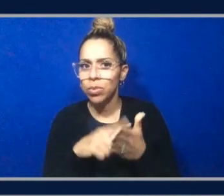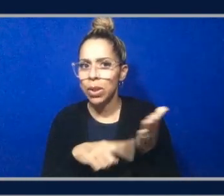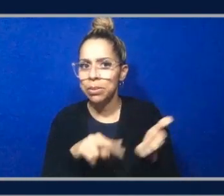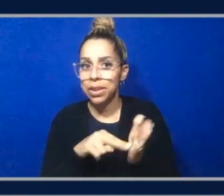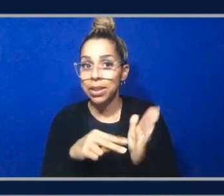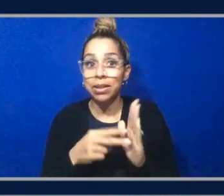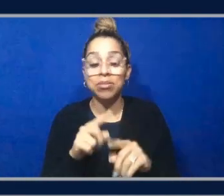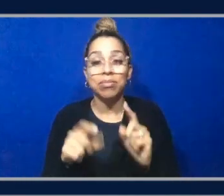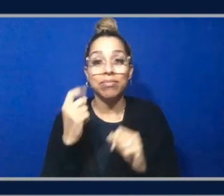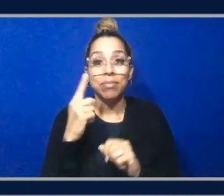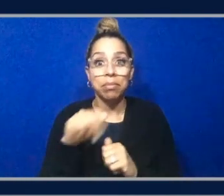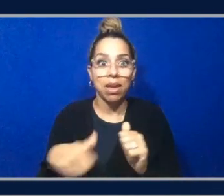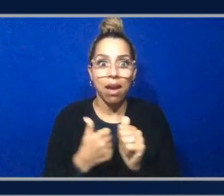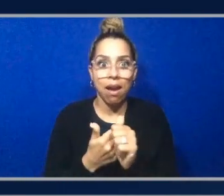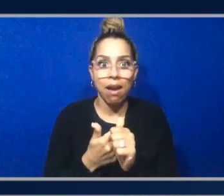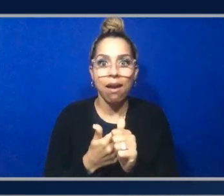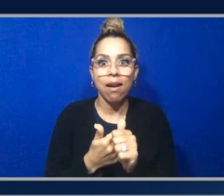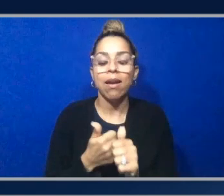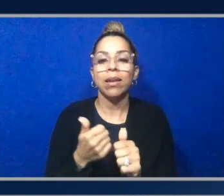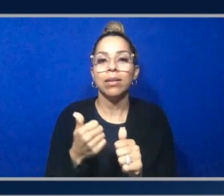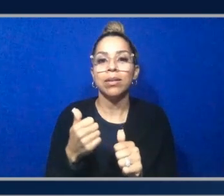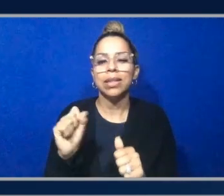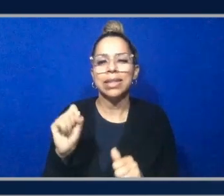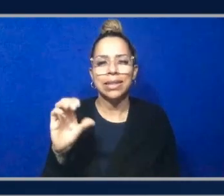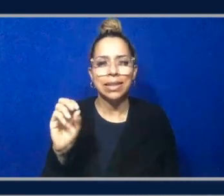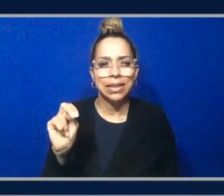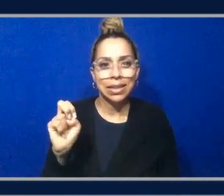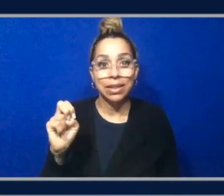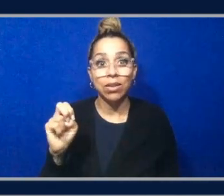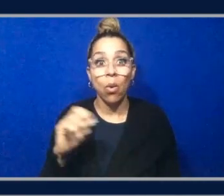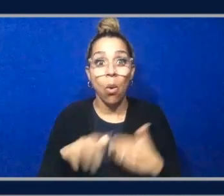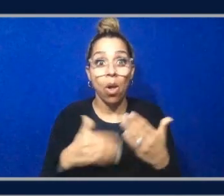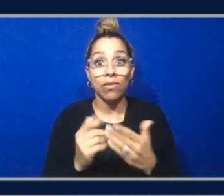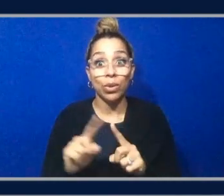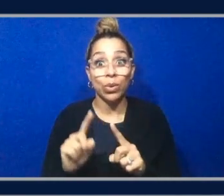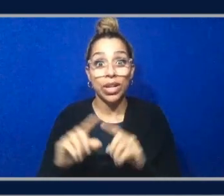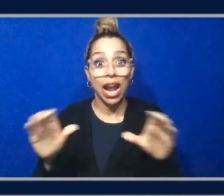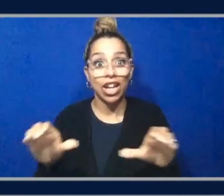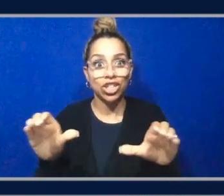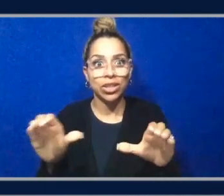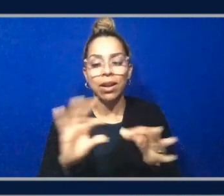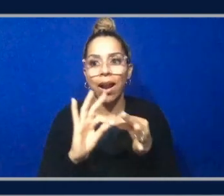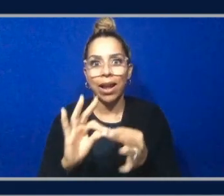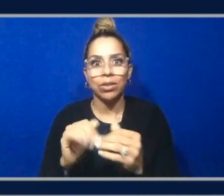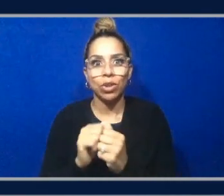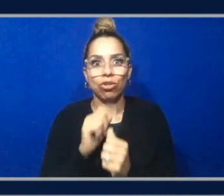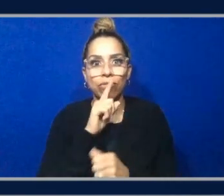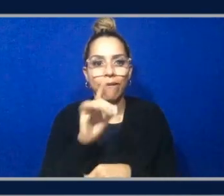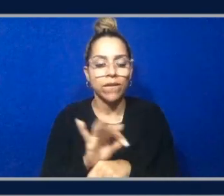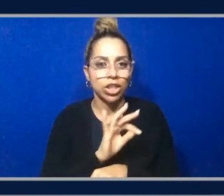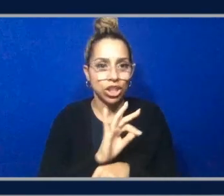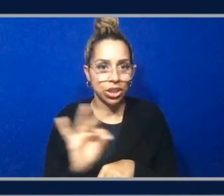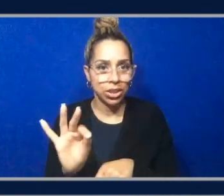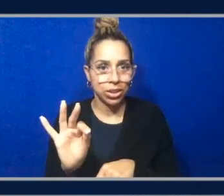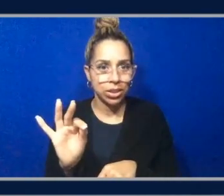are connecting all of those different actions to real functions. Okay. And